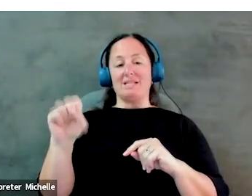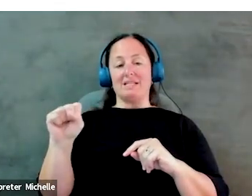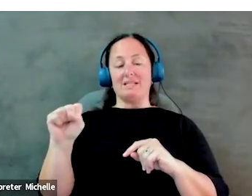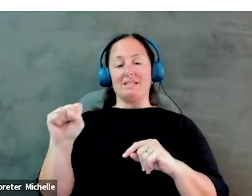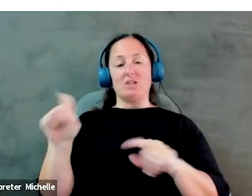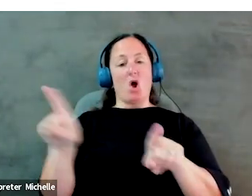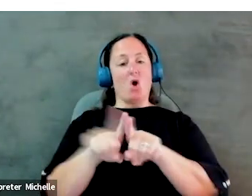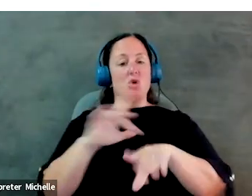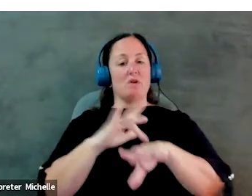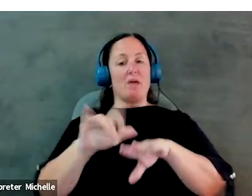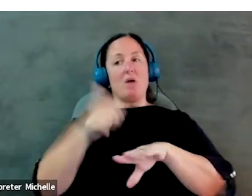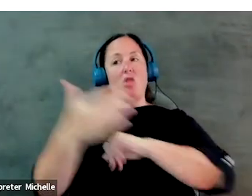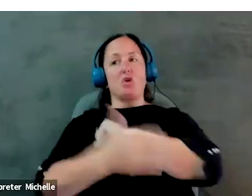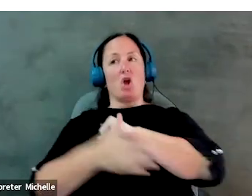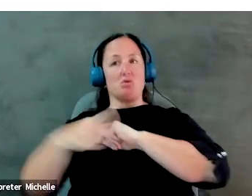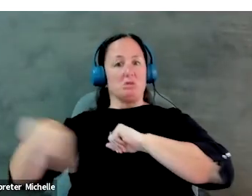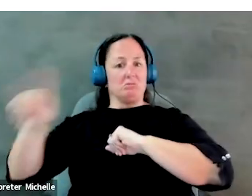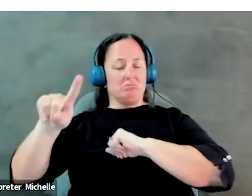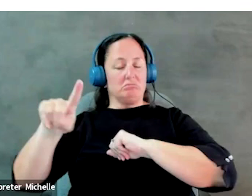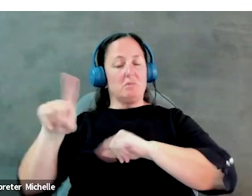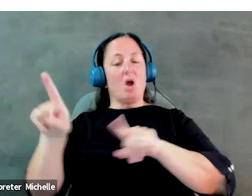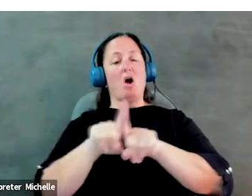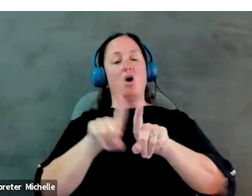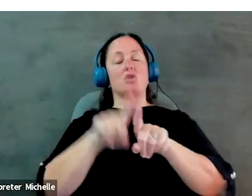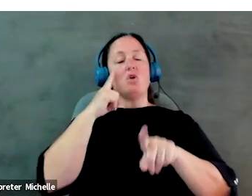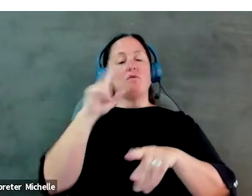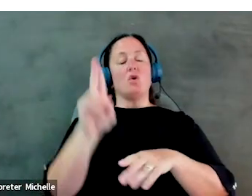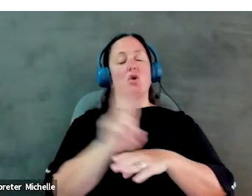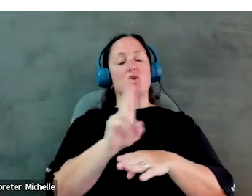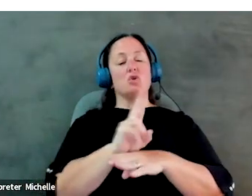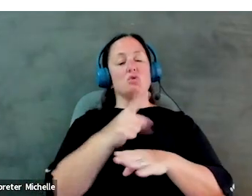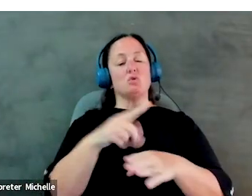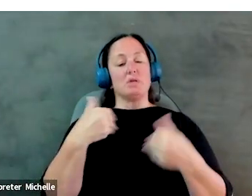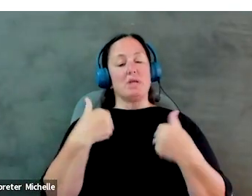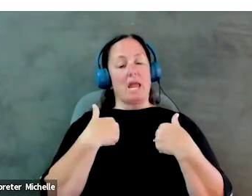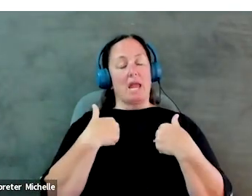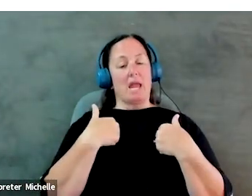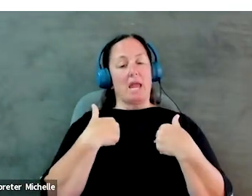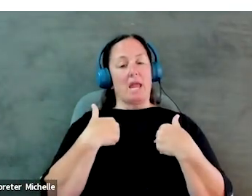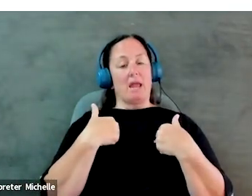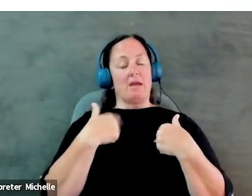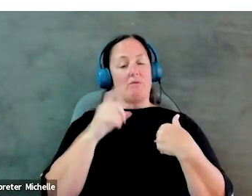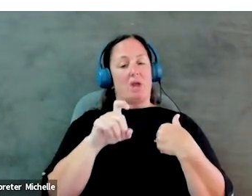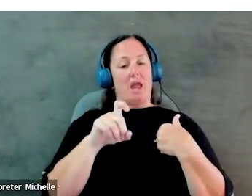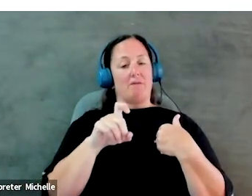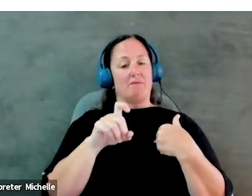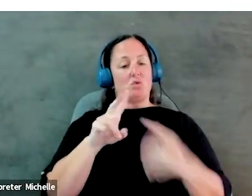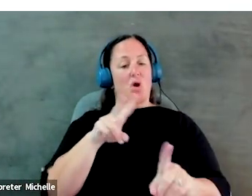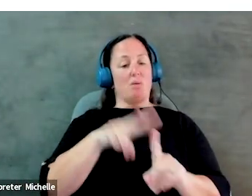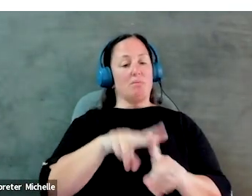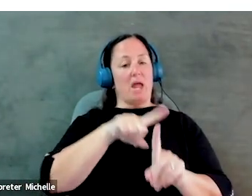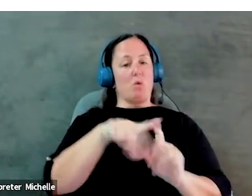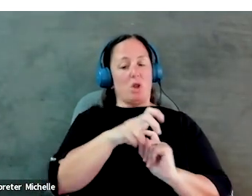are available in certain countries. And also for the use, we have to apply it when